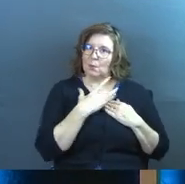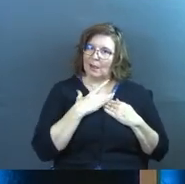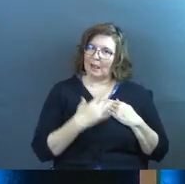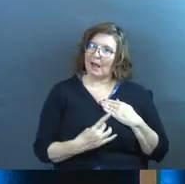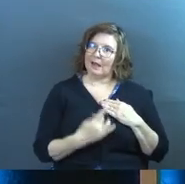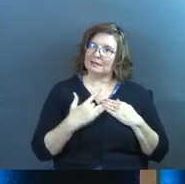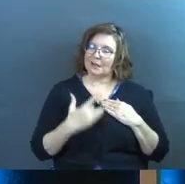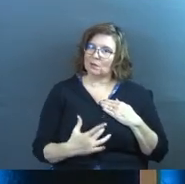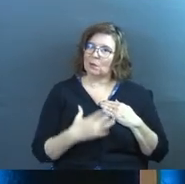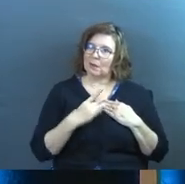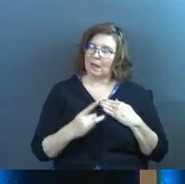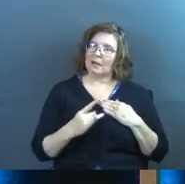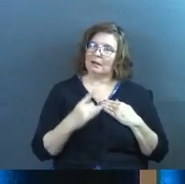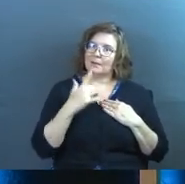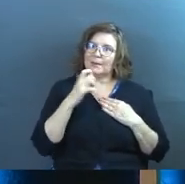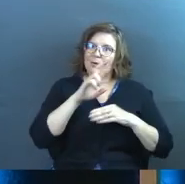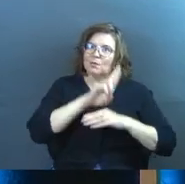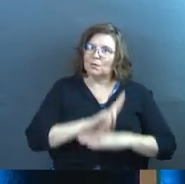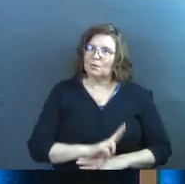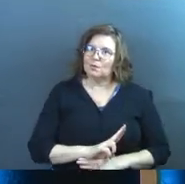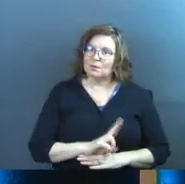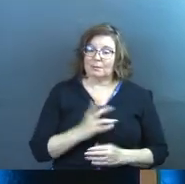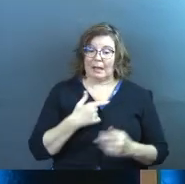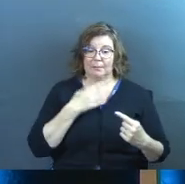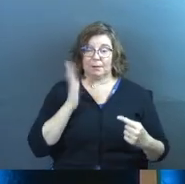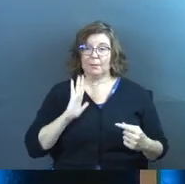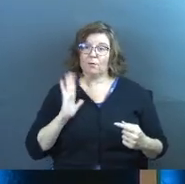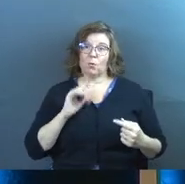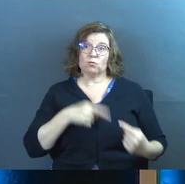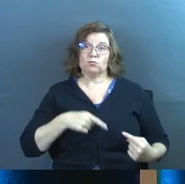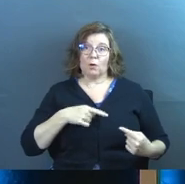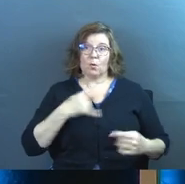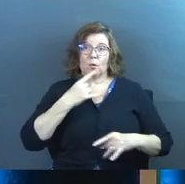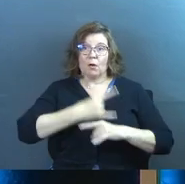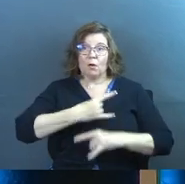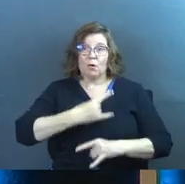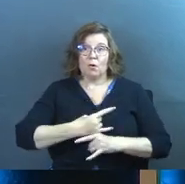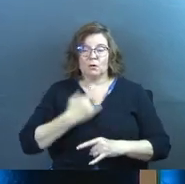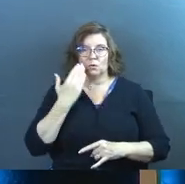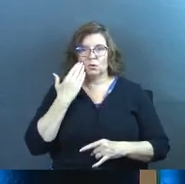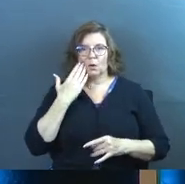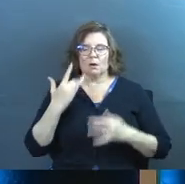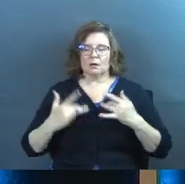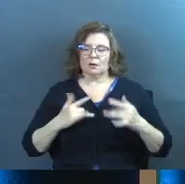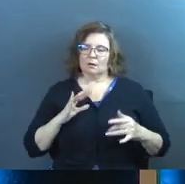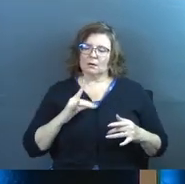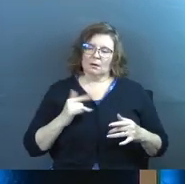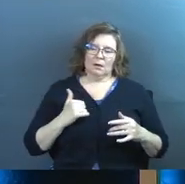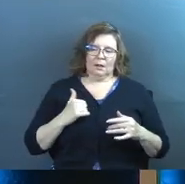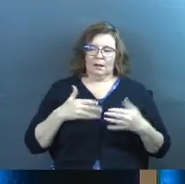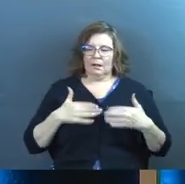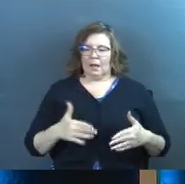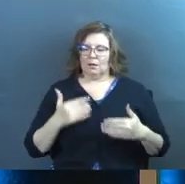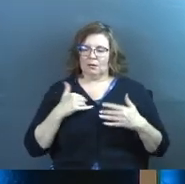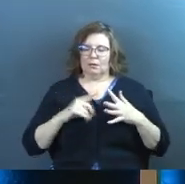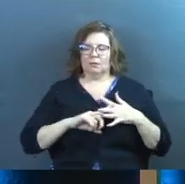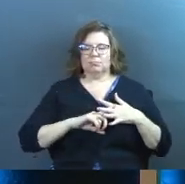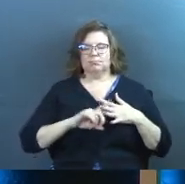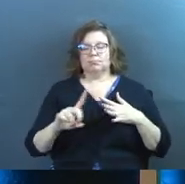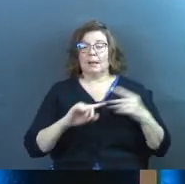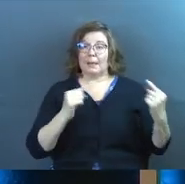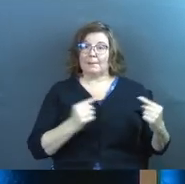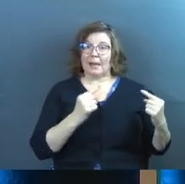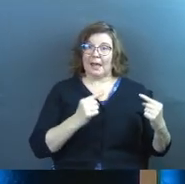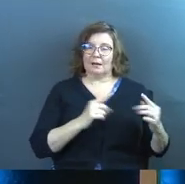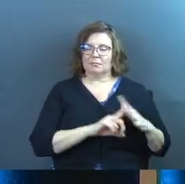like them. Like maybe you've struggled with alcohol before and you knew the joy of how that allowed you to escape your